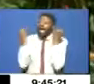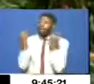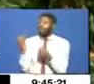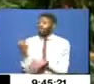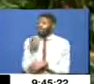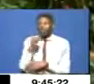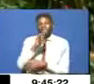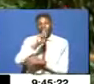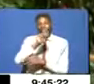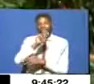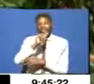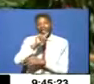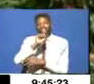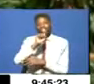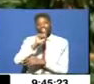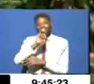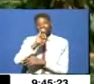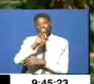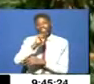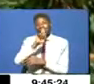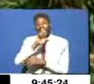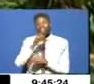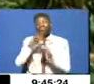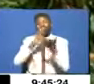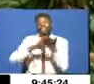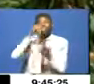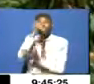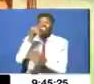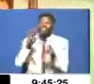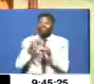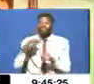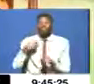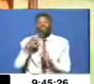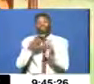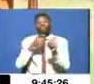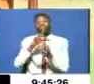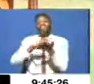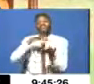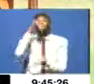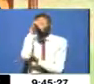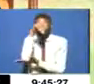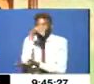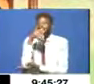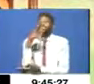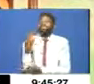Muliro came from Trans Nzoia, and I also came from Trans Nzoia. And